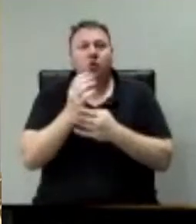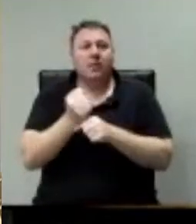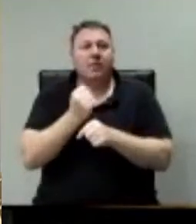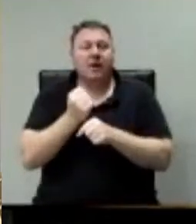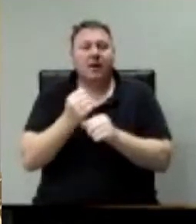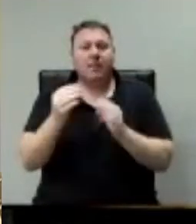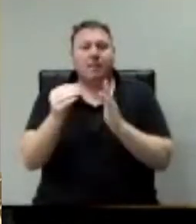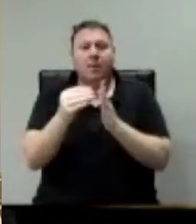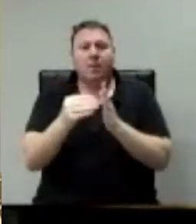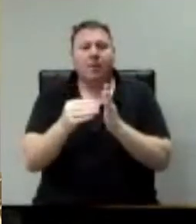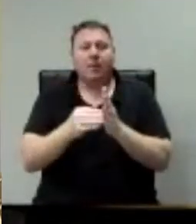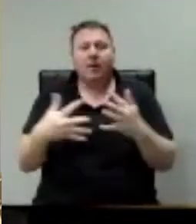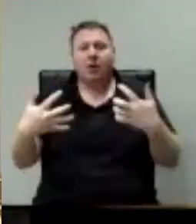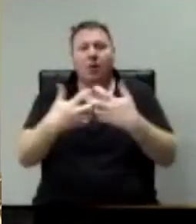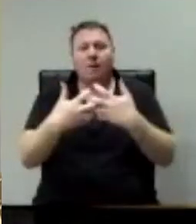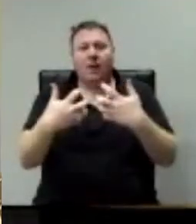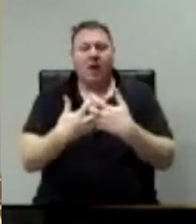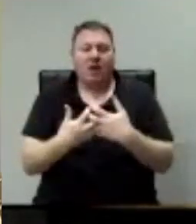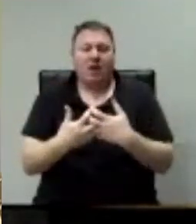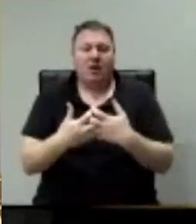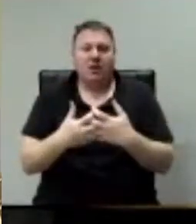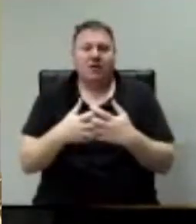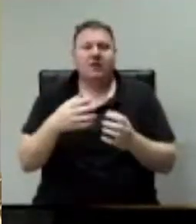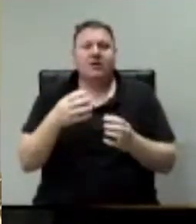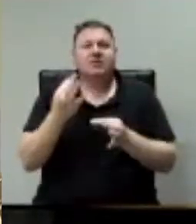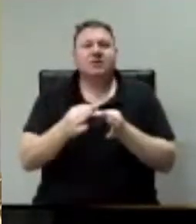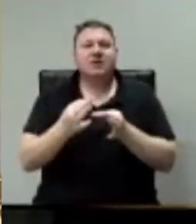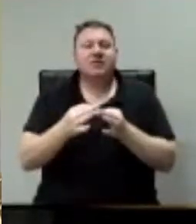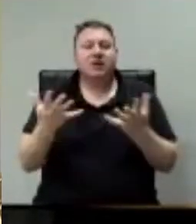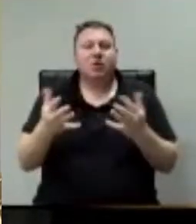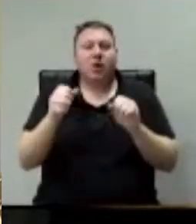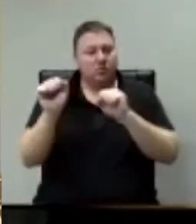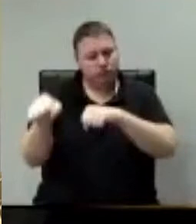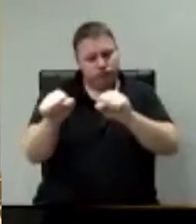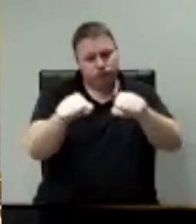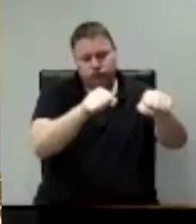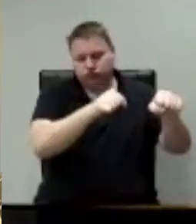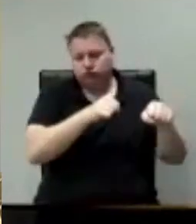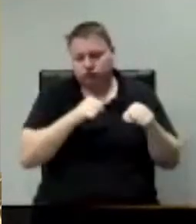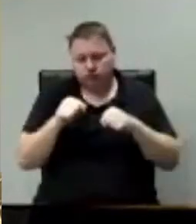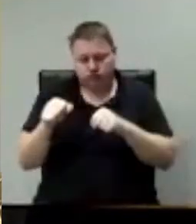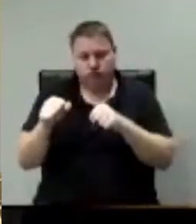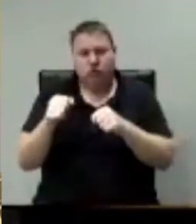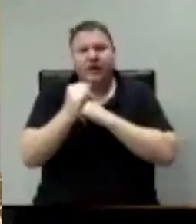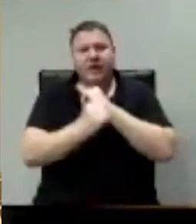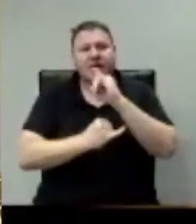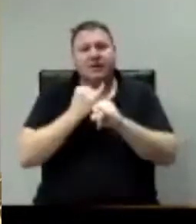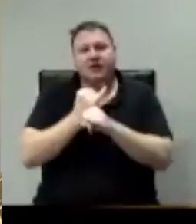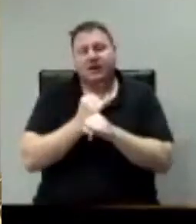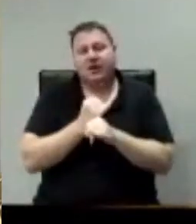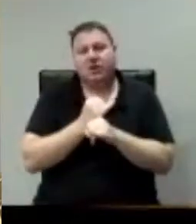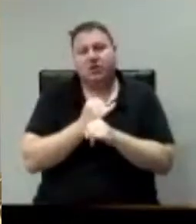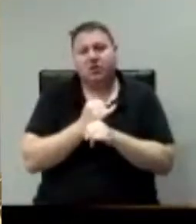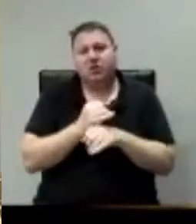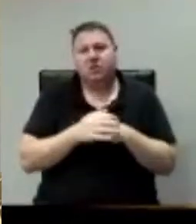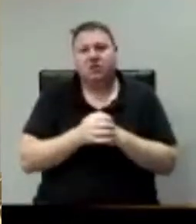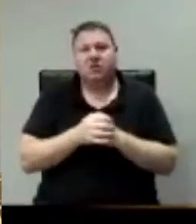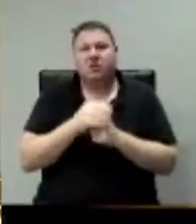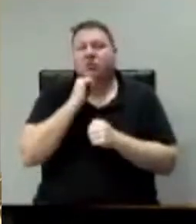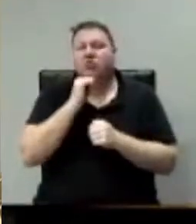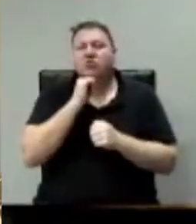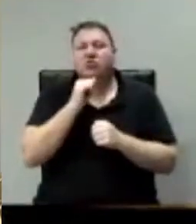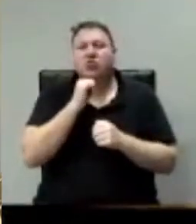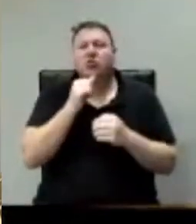implementation and their compliance, especially where we have ratified the international instruments, and not so much those that have not